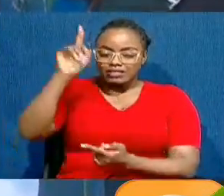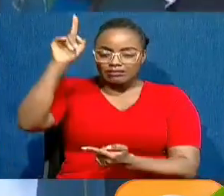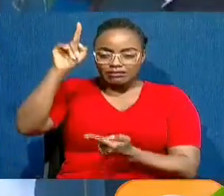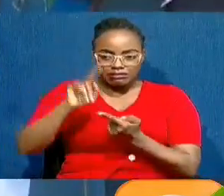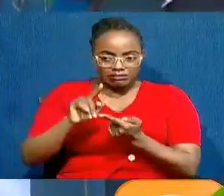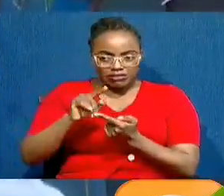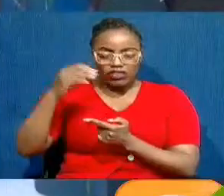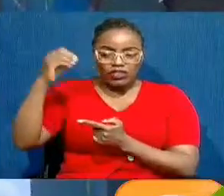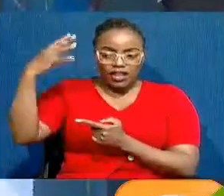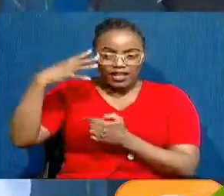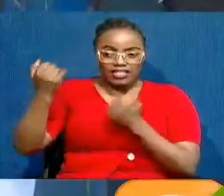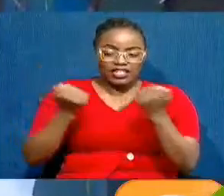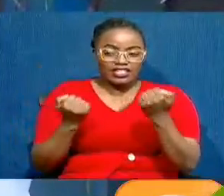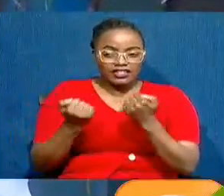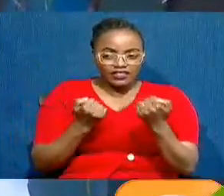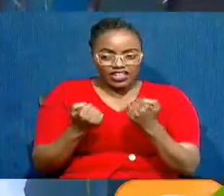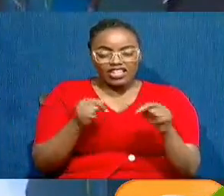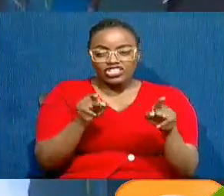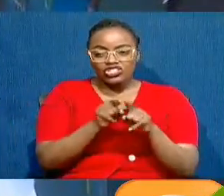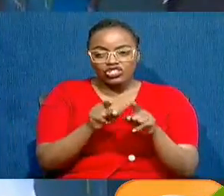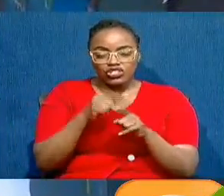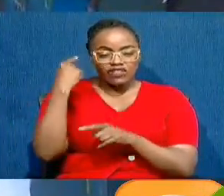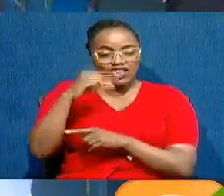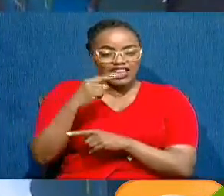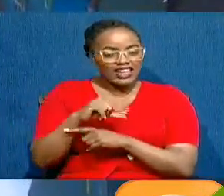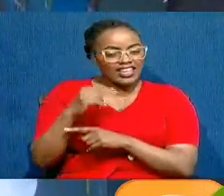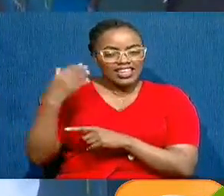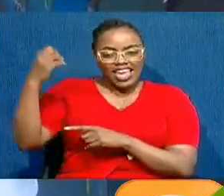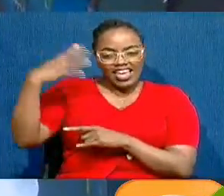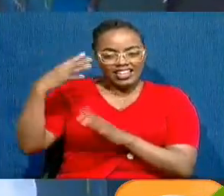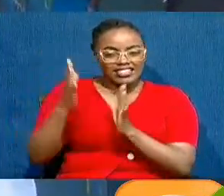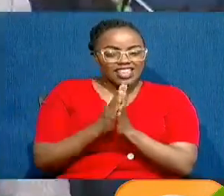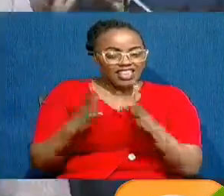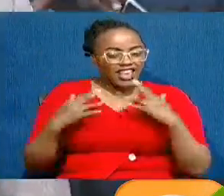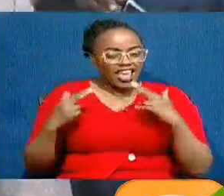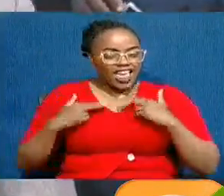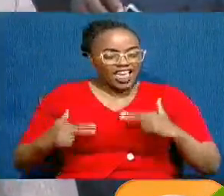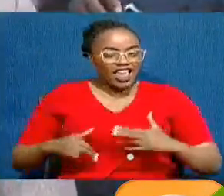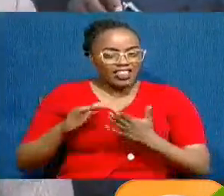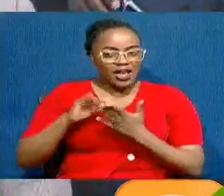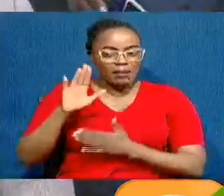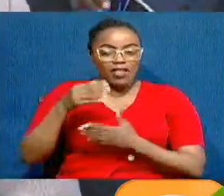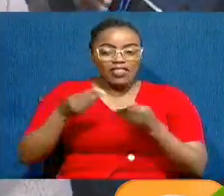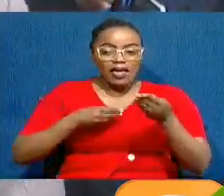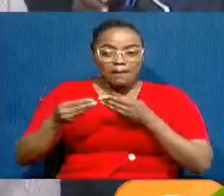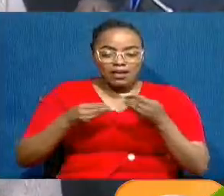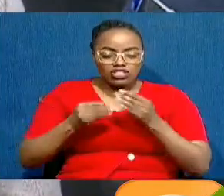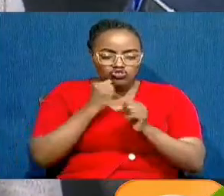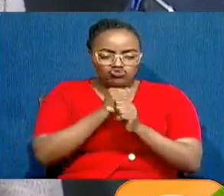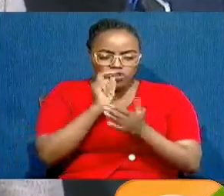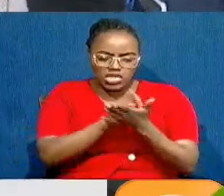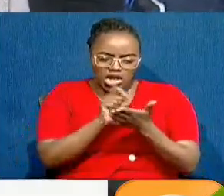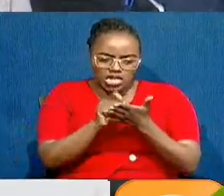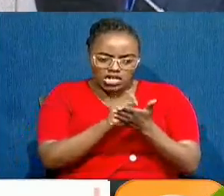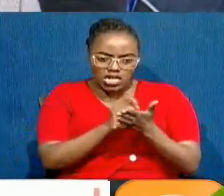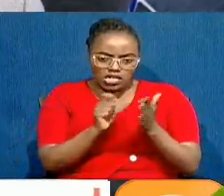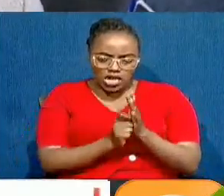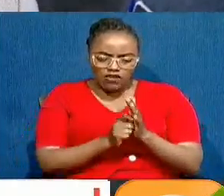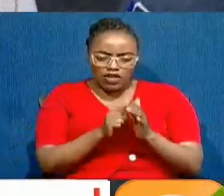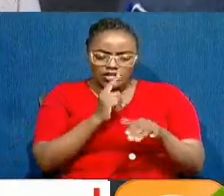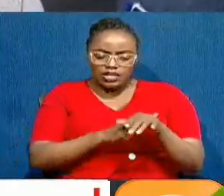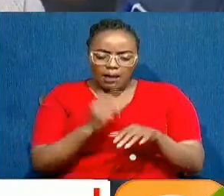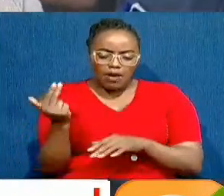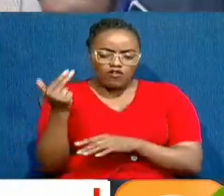on an electric vehicle, and it's also green energy, and it's also healthier. Hii biashara unajua ni hesabu. Mafuta ikienda